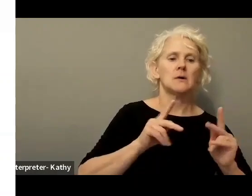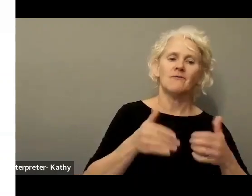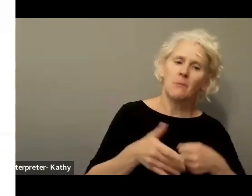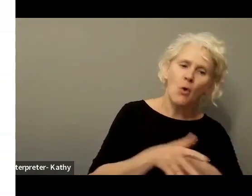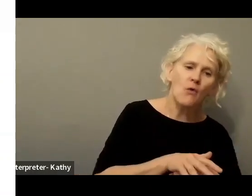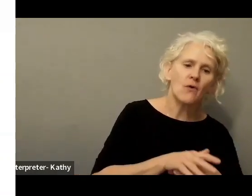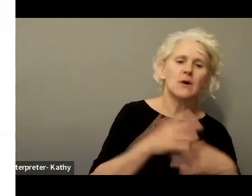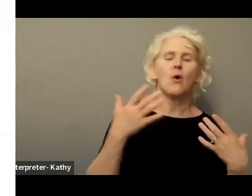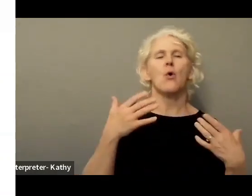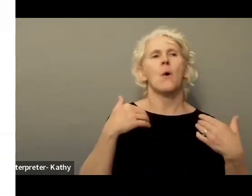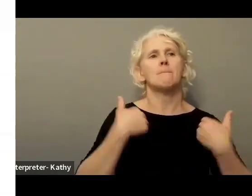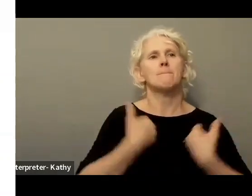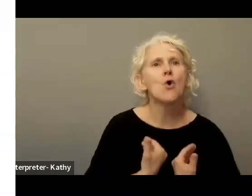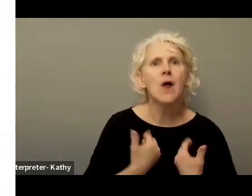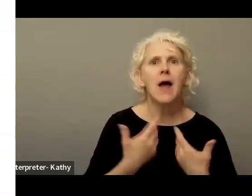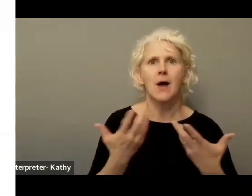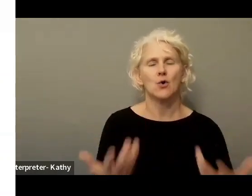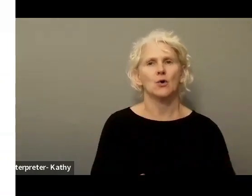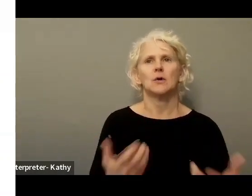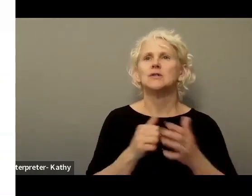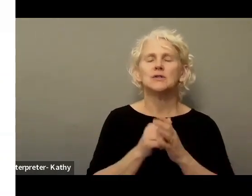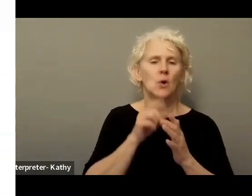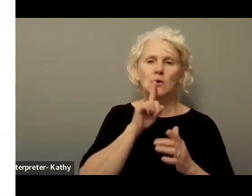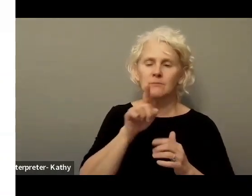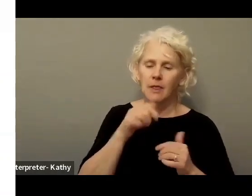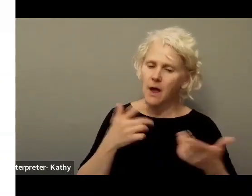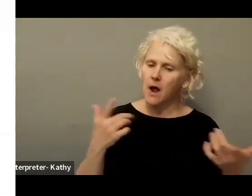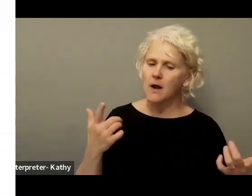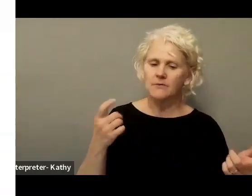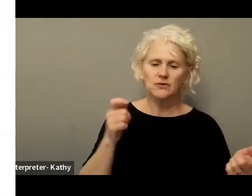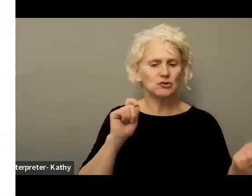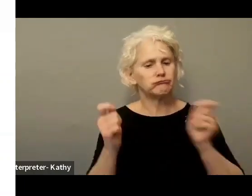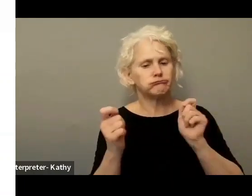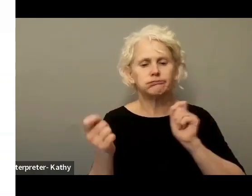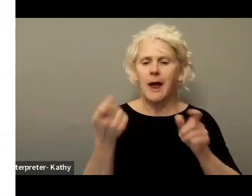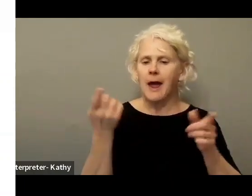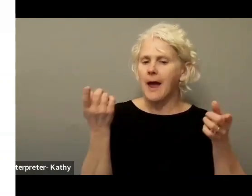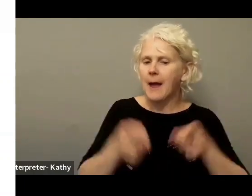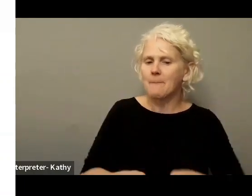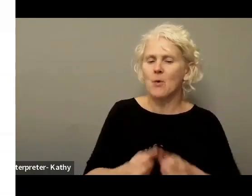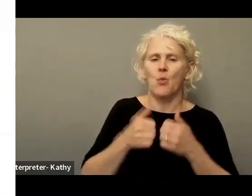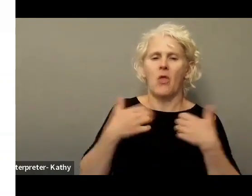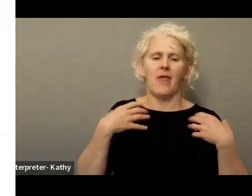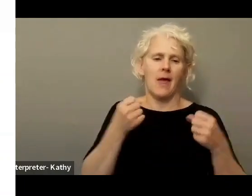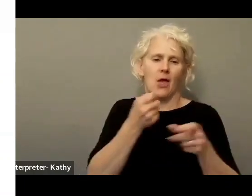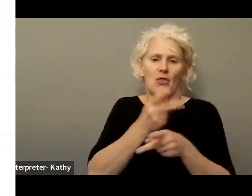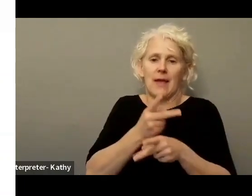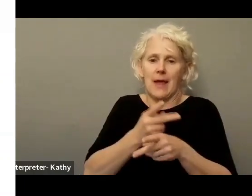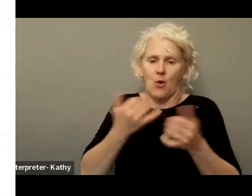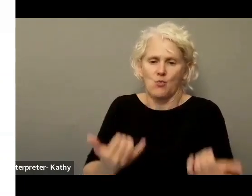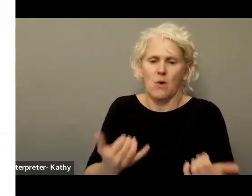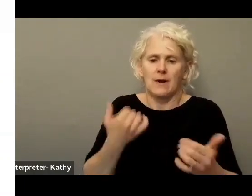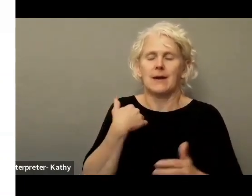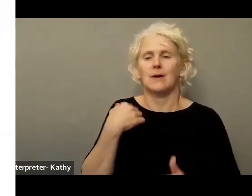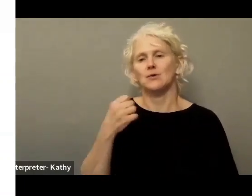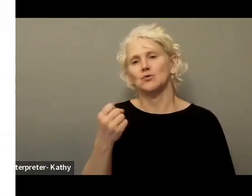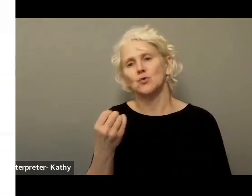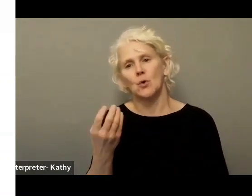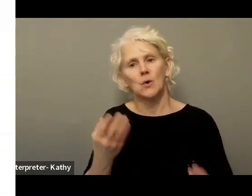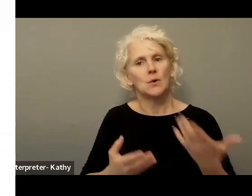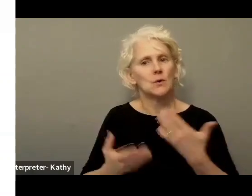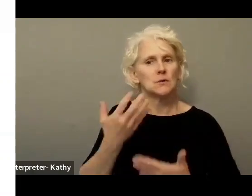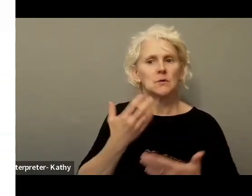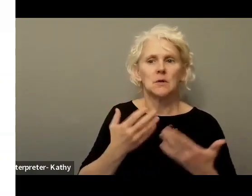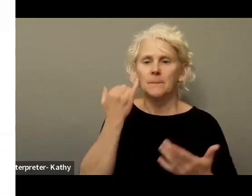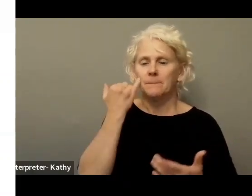in healthcare. And there's a lot of industry transformations going on in healthcare right now, where,